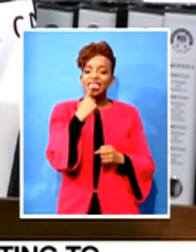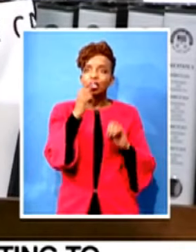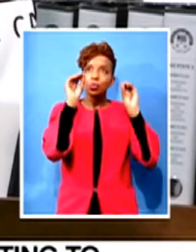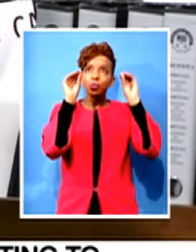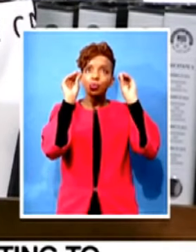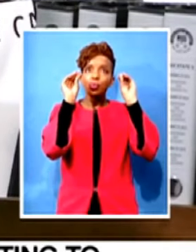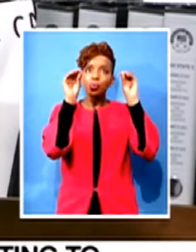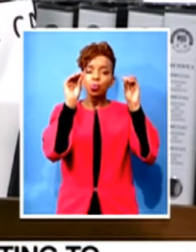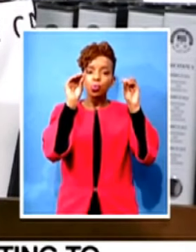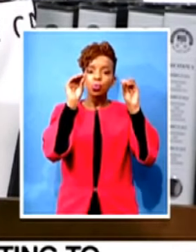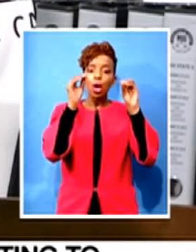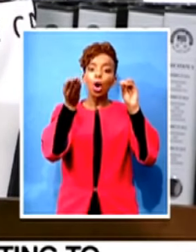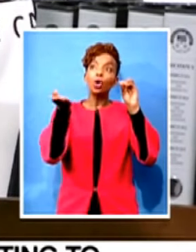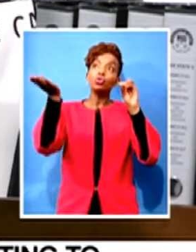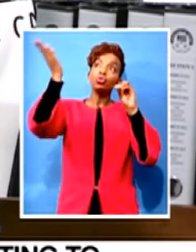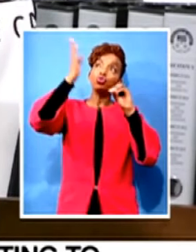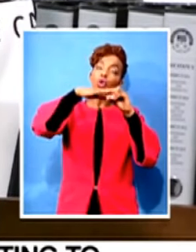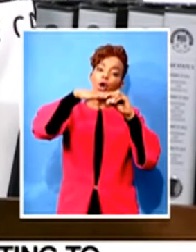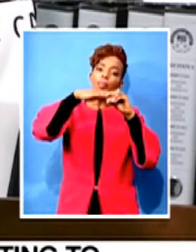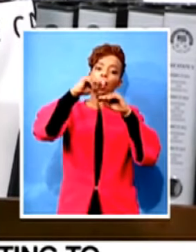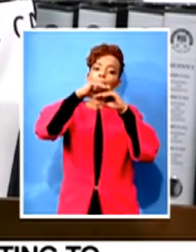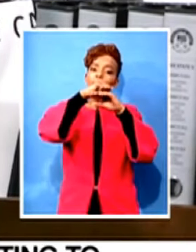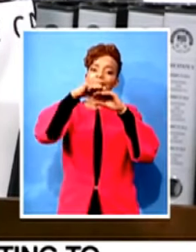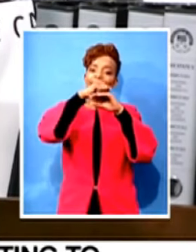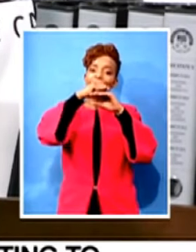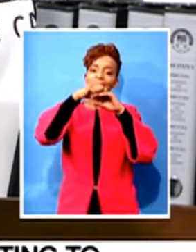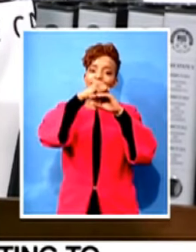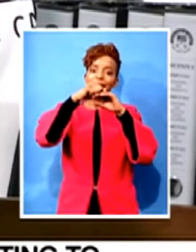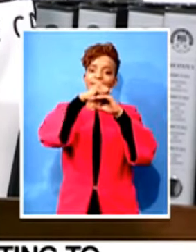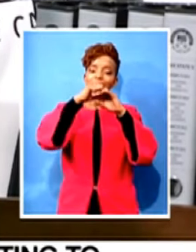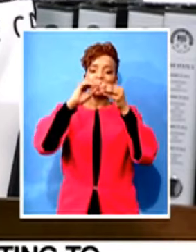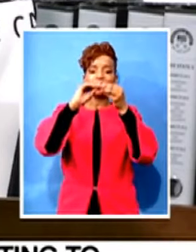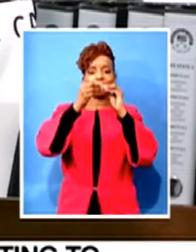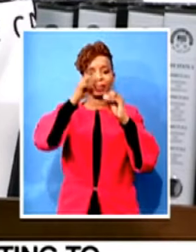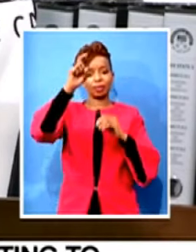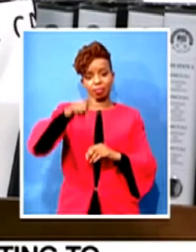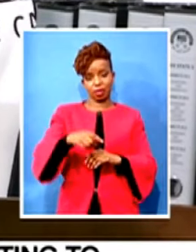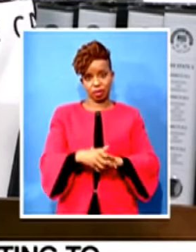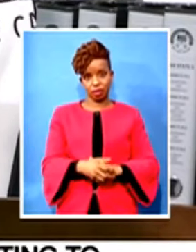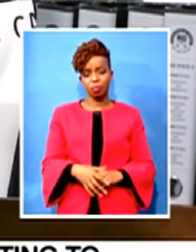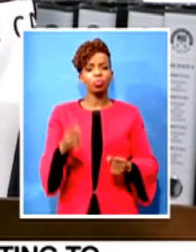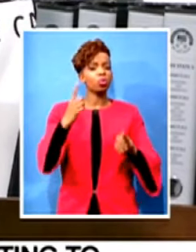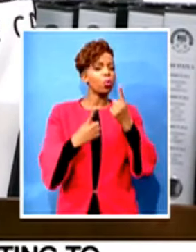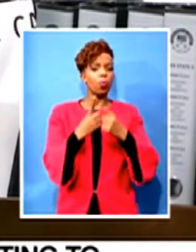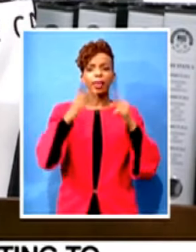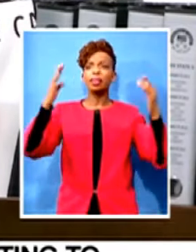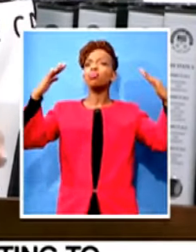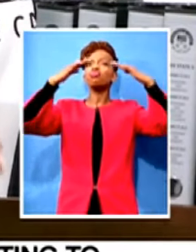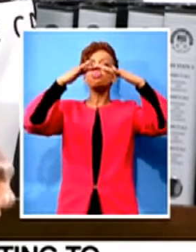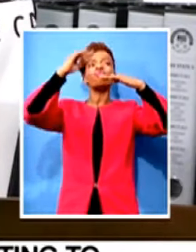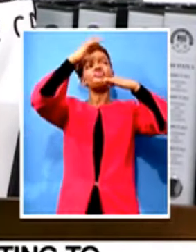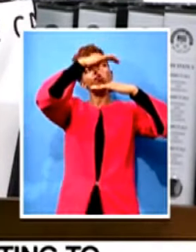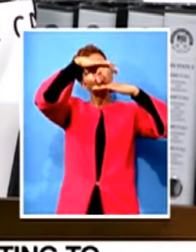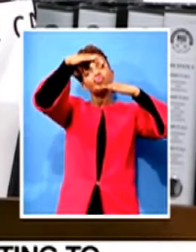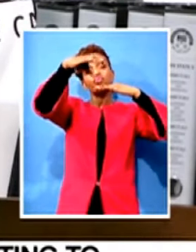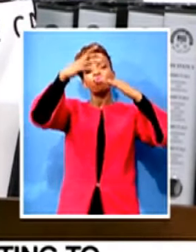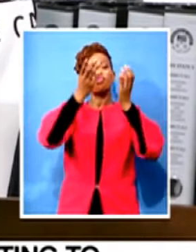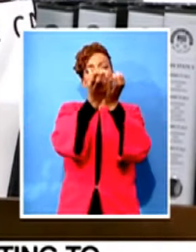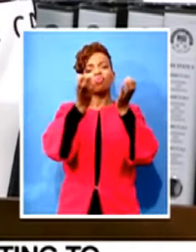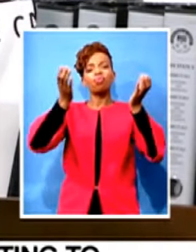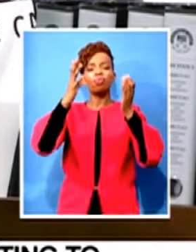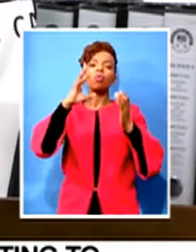that we mention these things. Whether there's a geyser on the roof, it adds to the cost. Someone must remove that